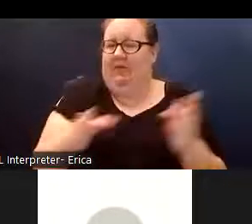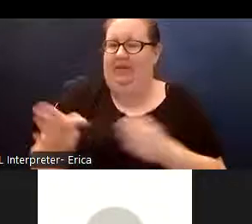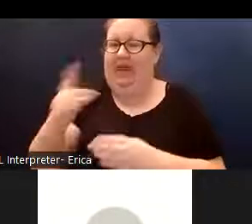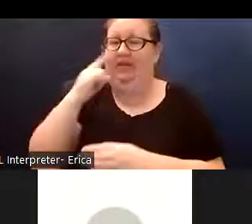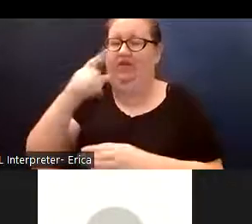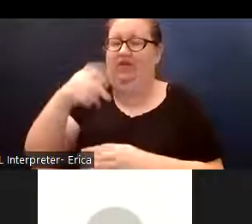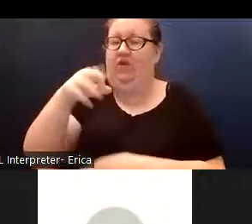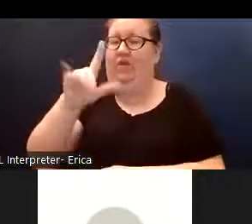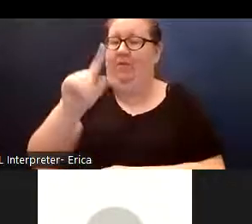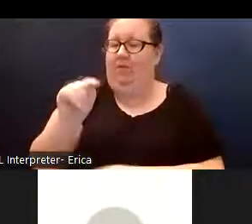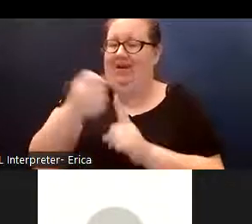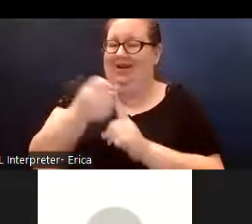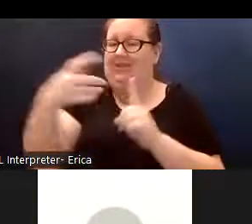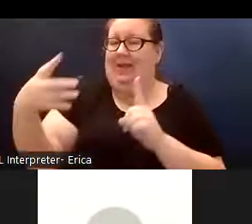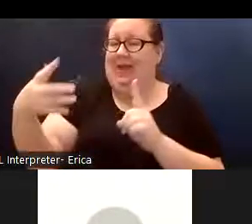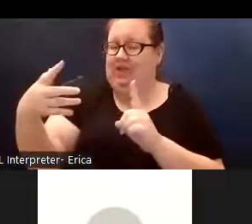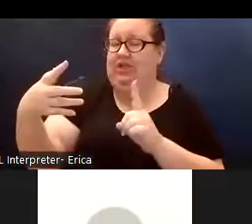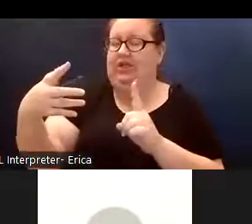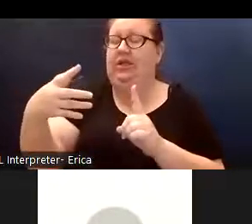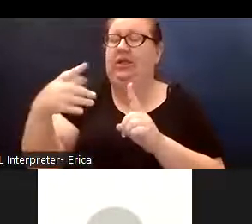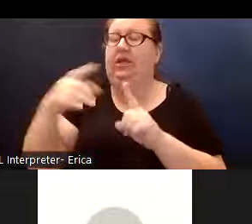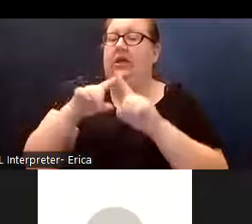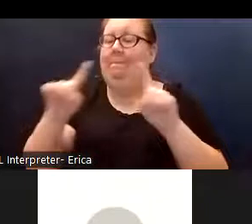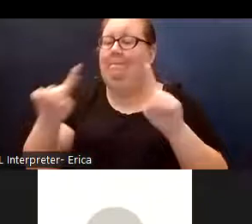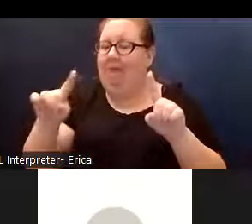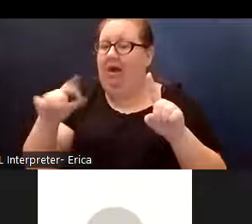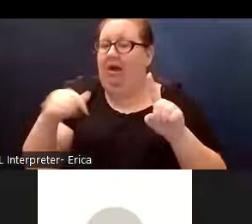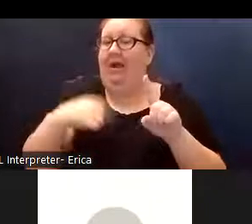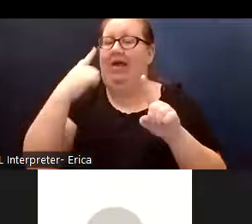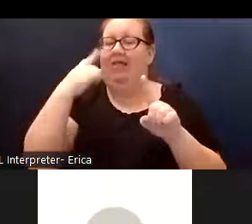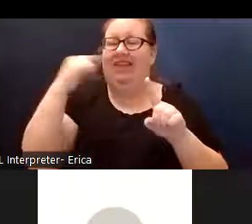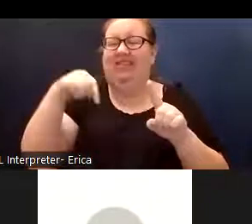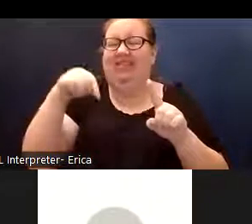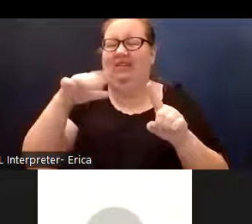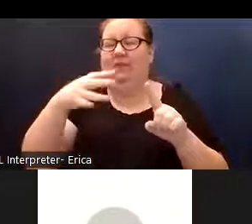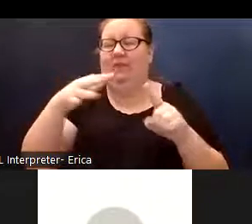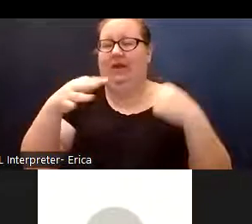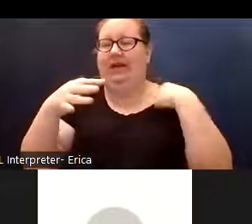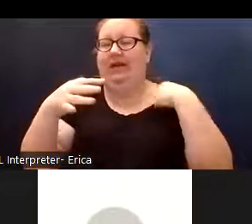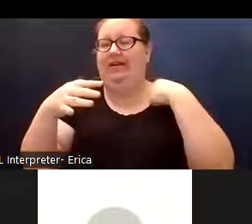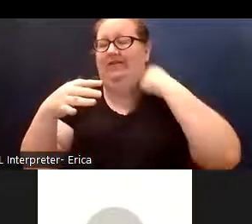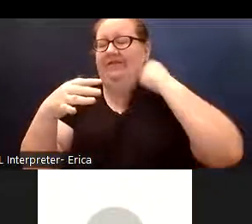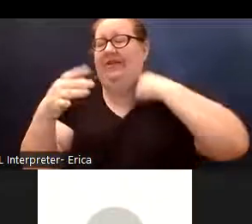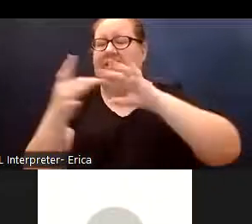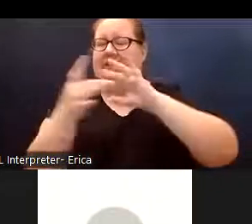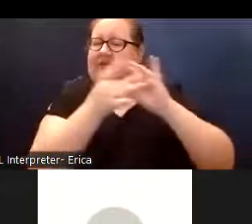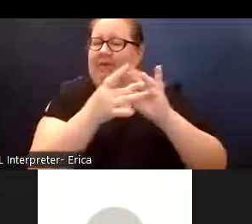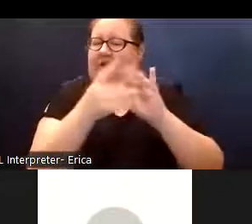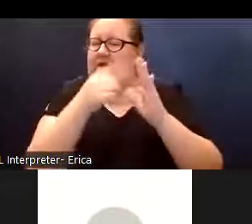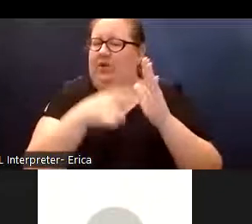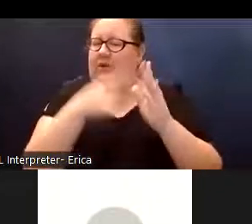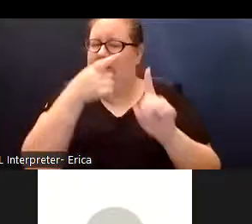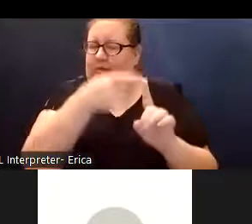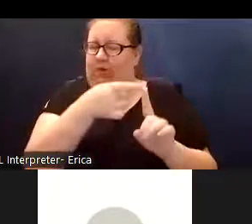port expansion, but I think this will kind of speak to what you're getting at, Liz,